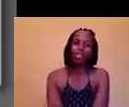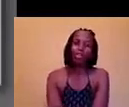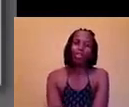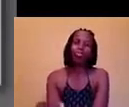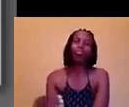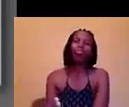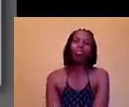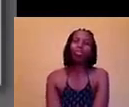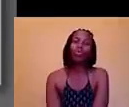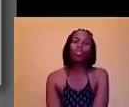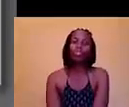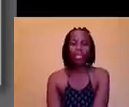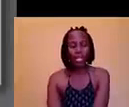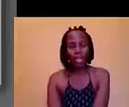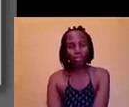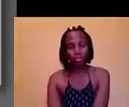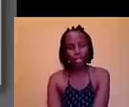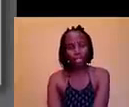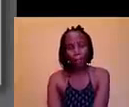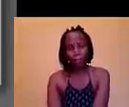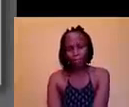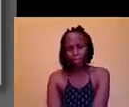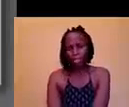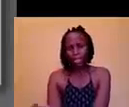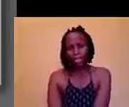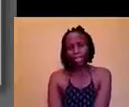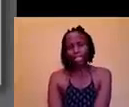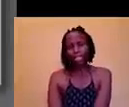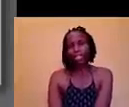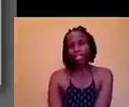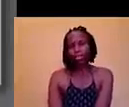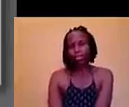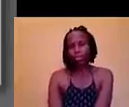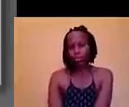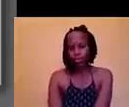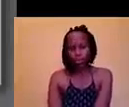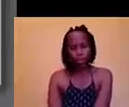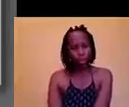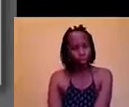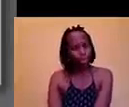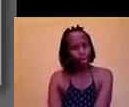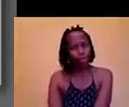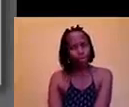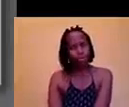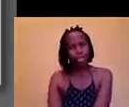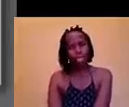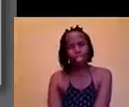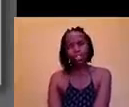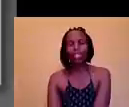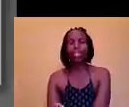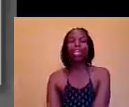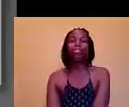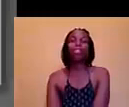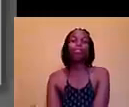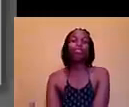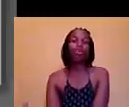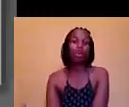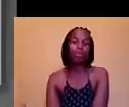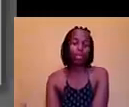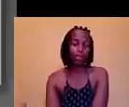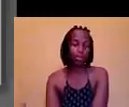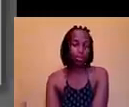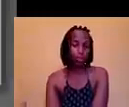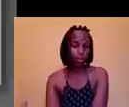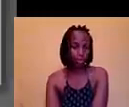please make sure you choose PDF, right? This is easy to open also for the lecturers and for them